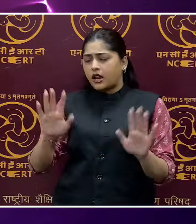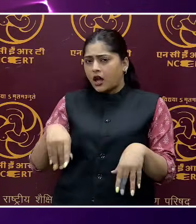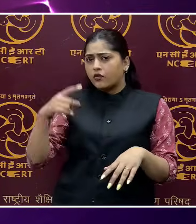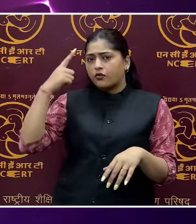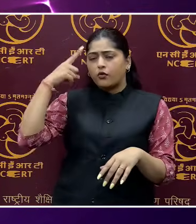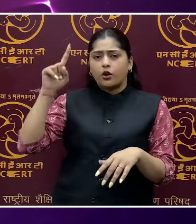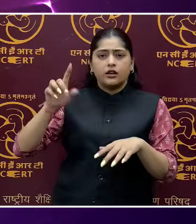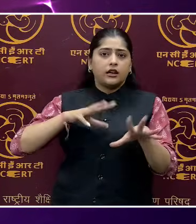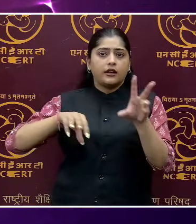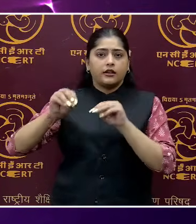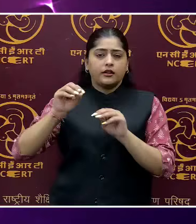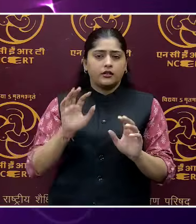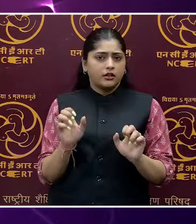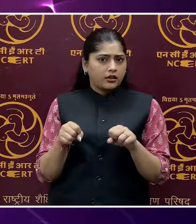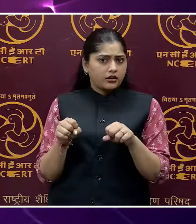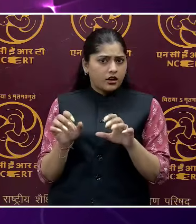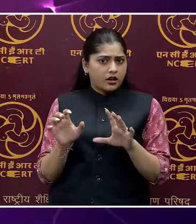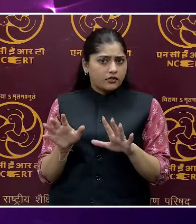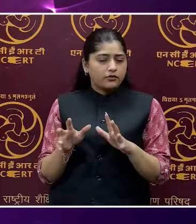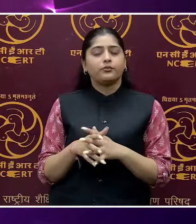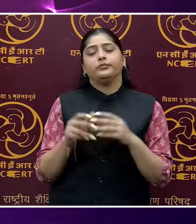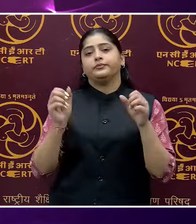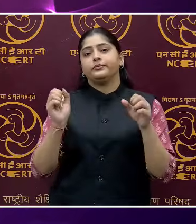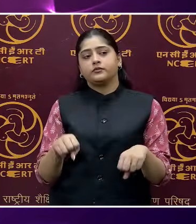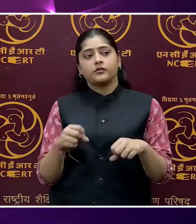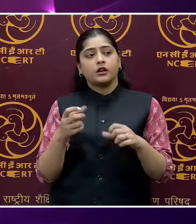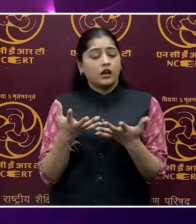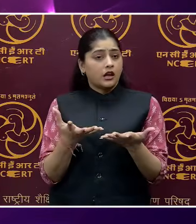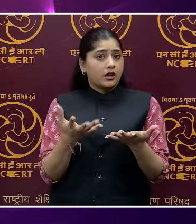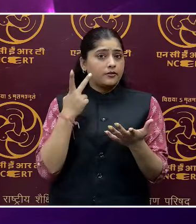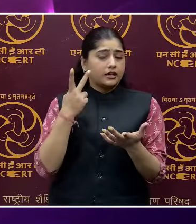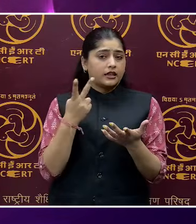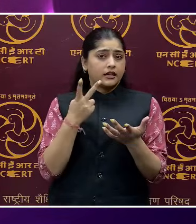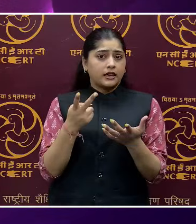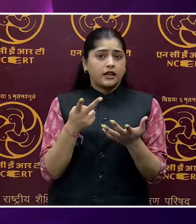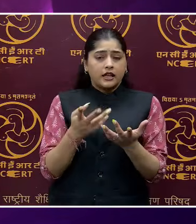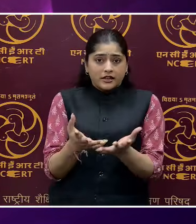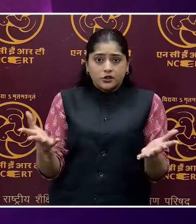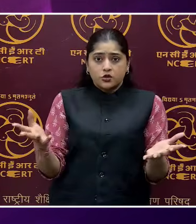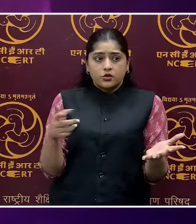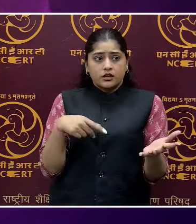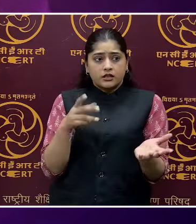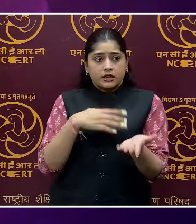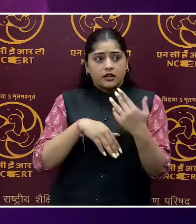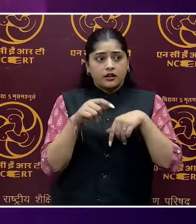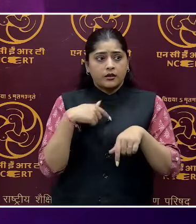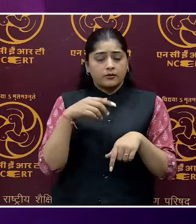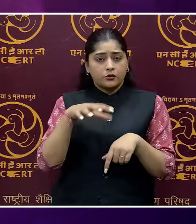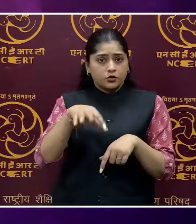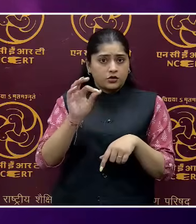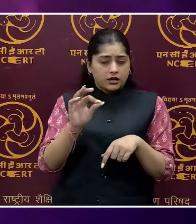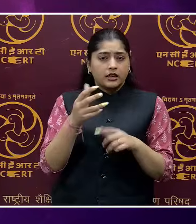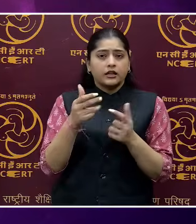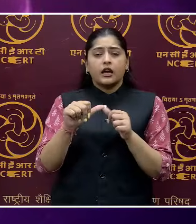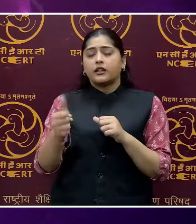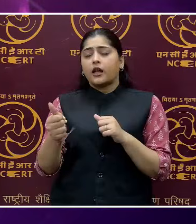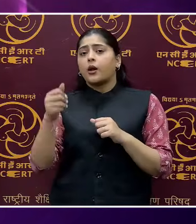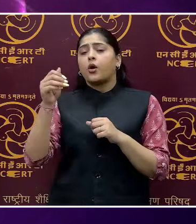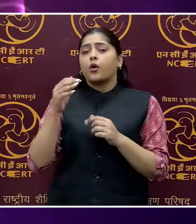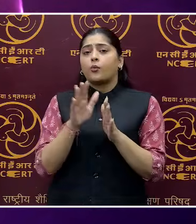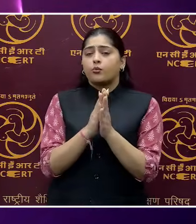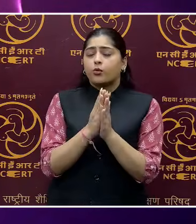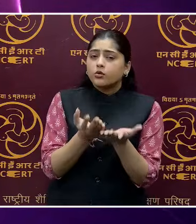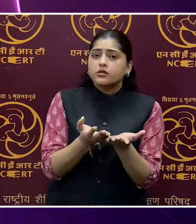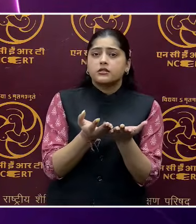the resources panel. Okay. In resources, there are other websites and books. Which Those are recommended.